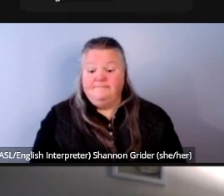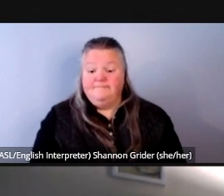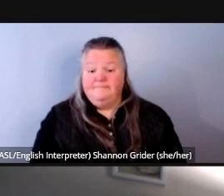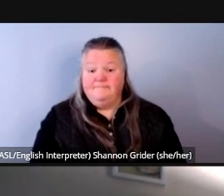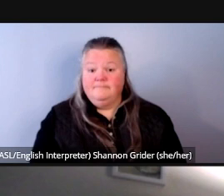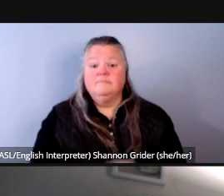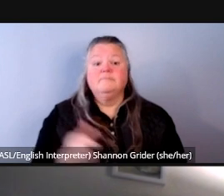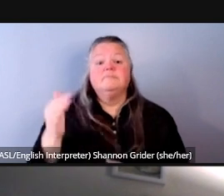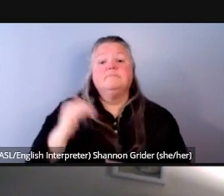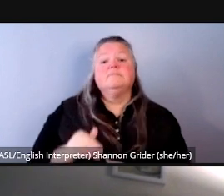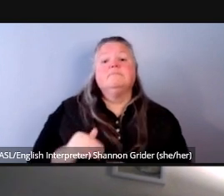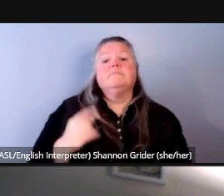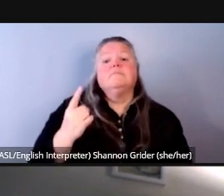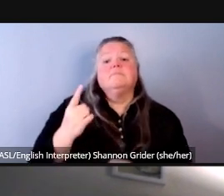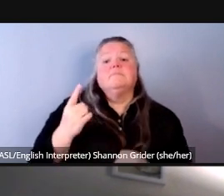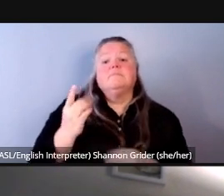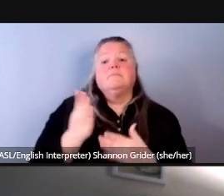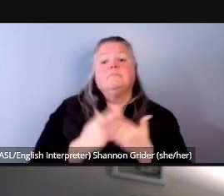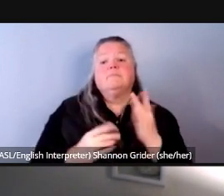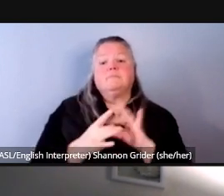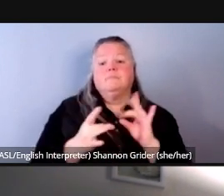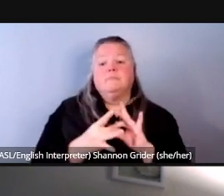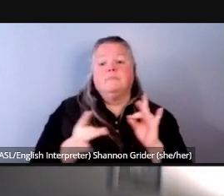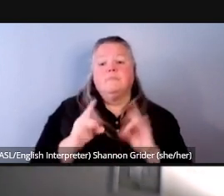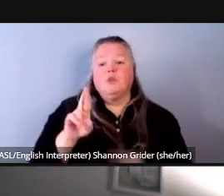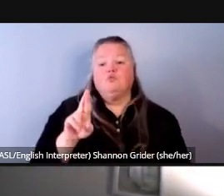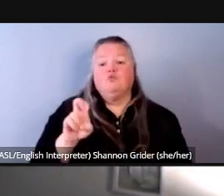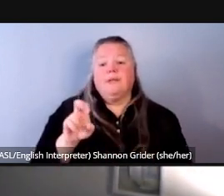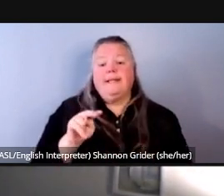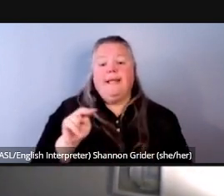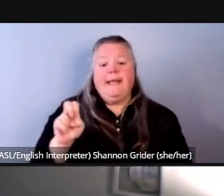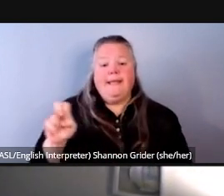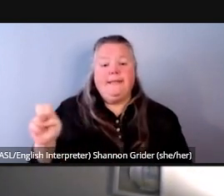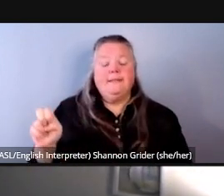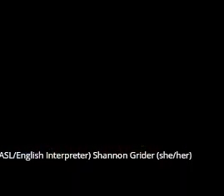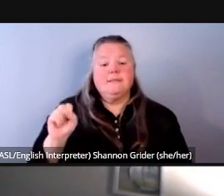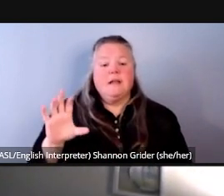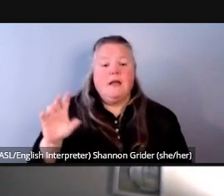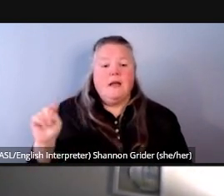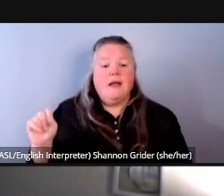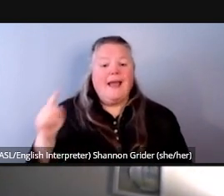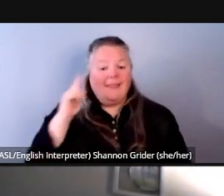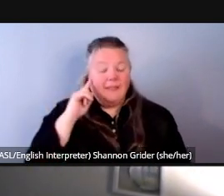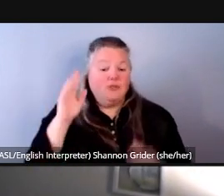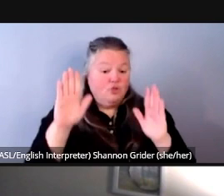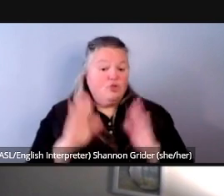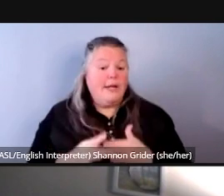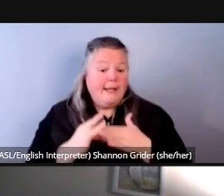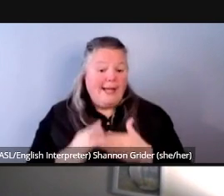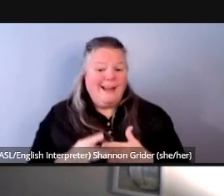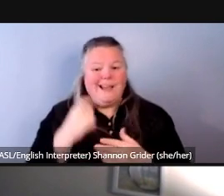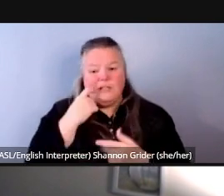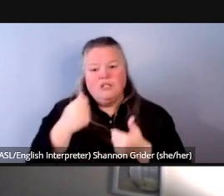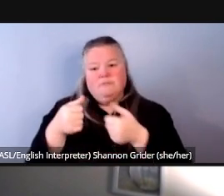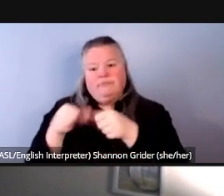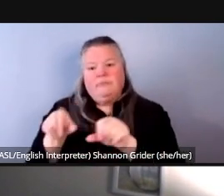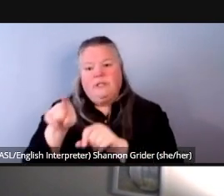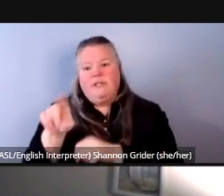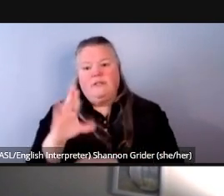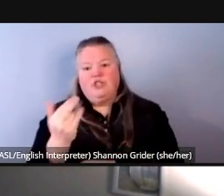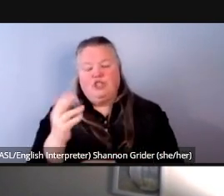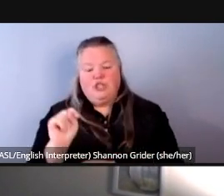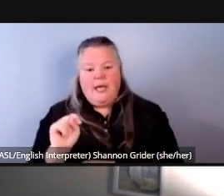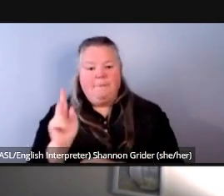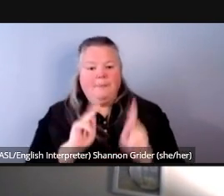I think it's a great guide. I just put it in the chat so people can take a closer